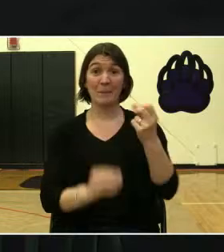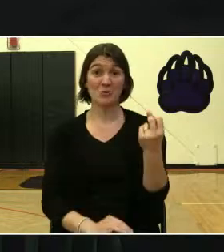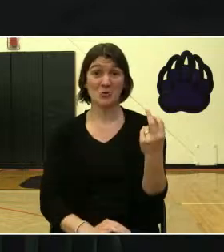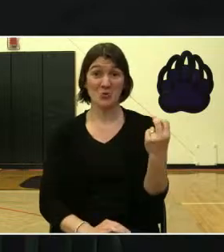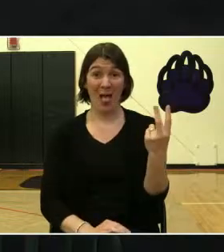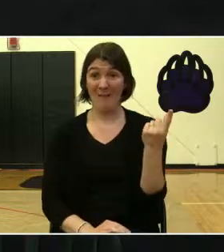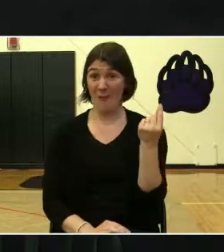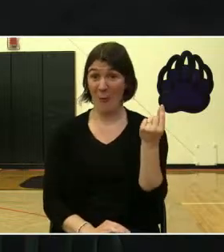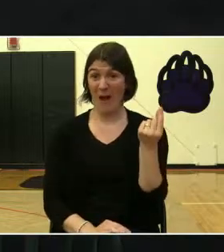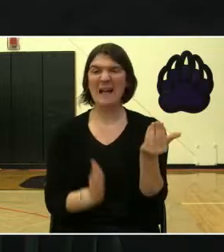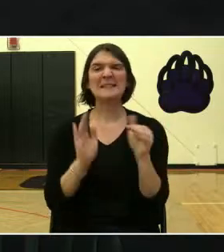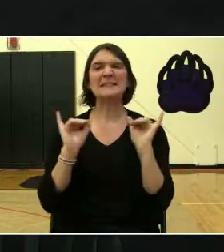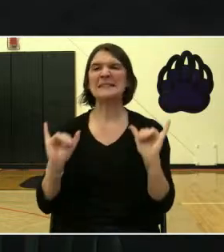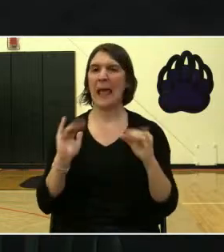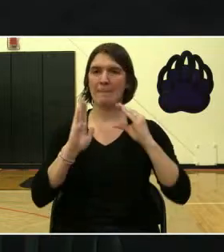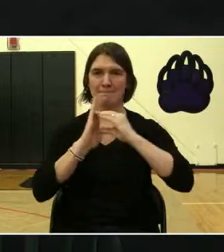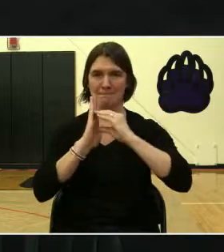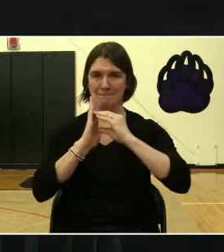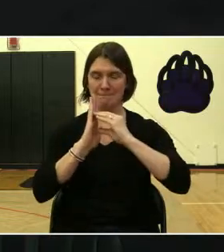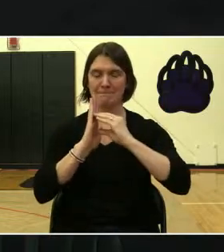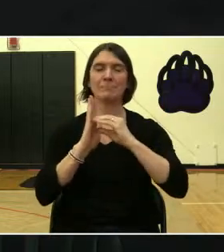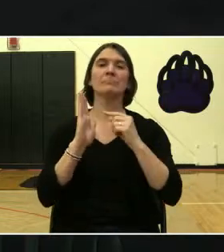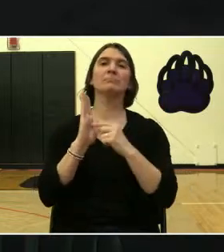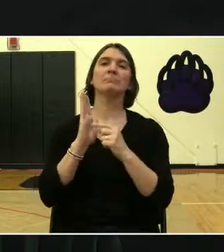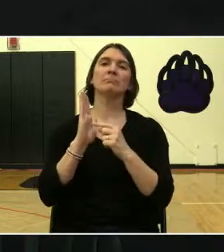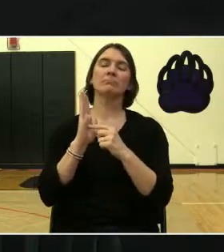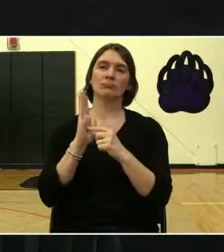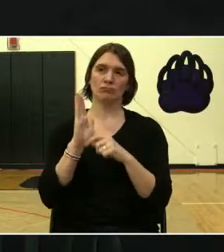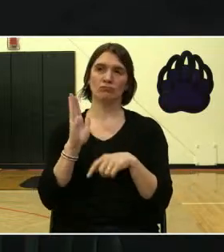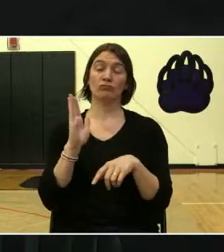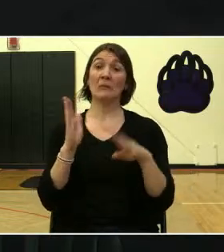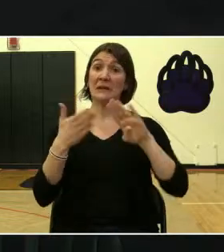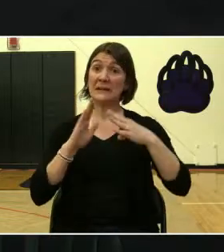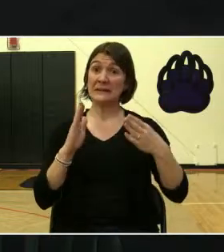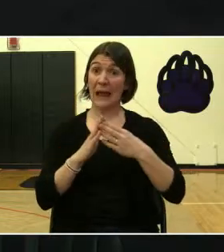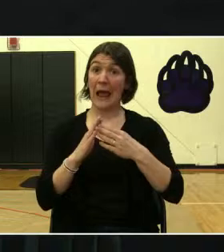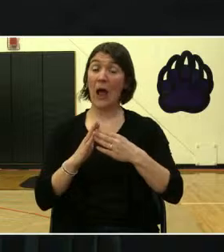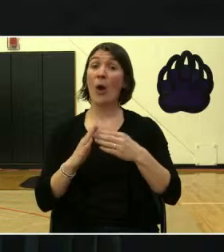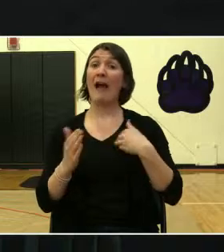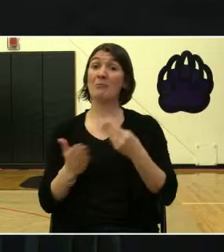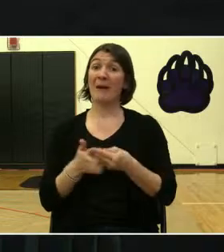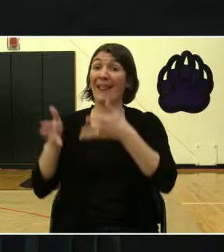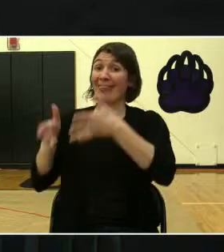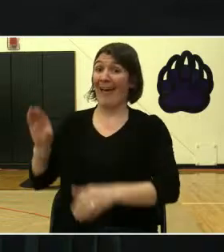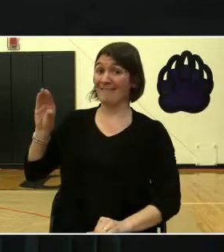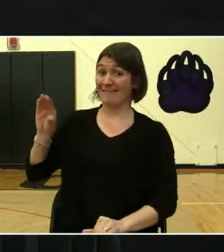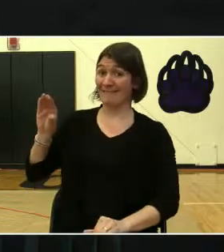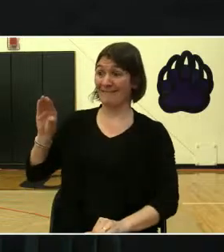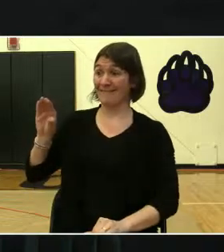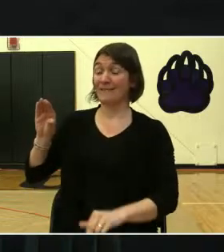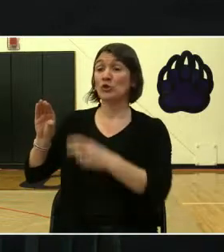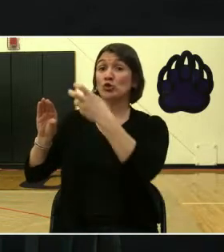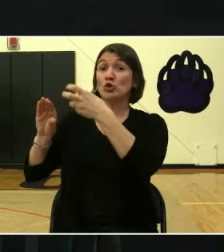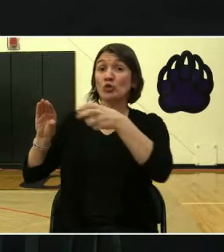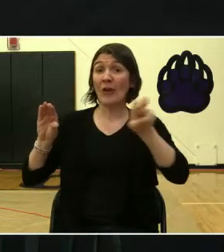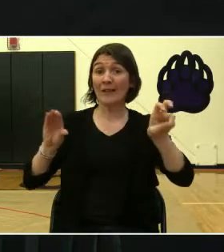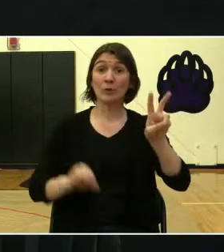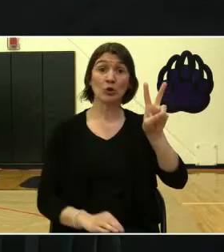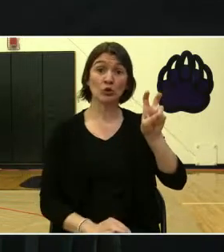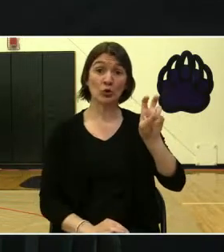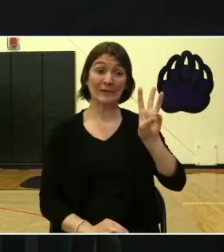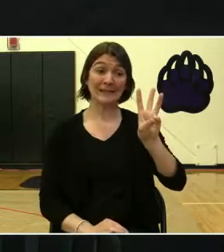which is the motion on article 12 that the town transfer from the unassigned general fund balance the sum